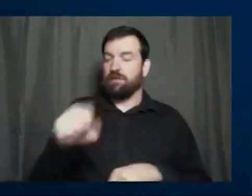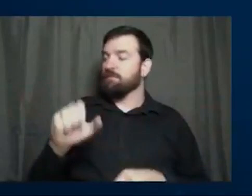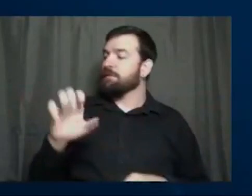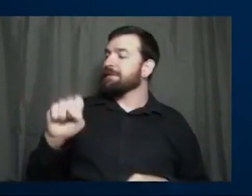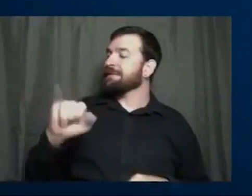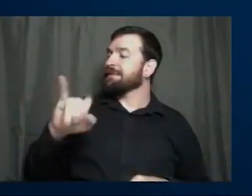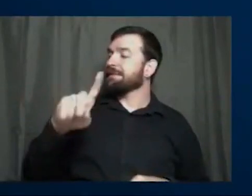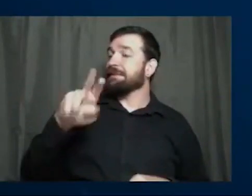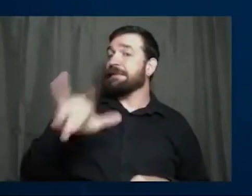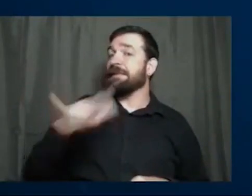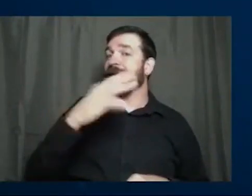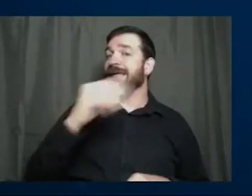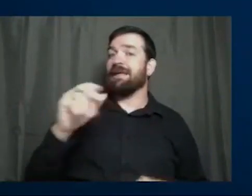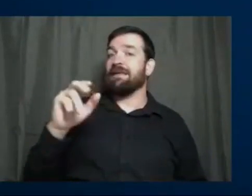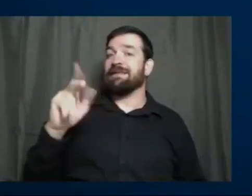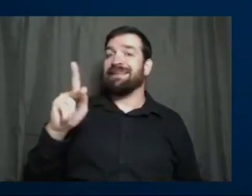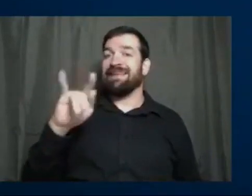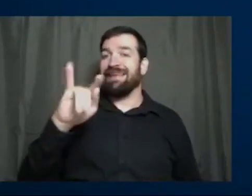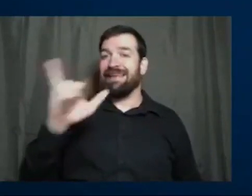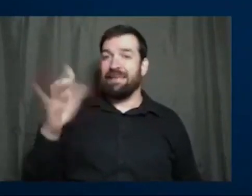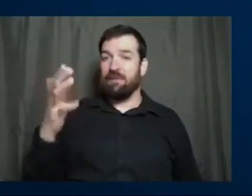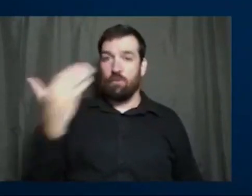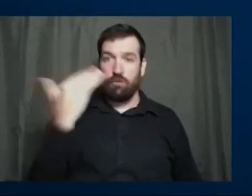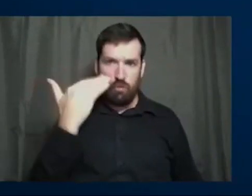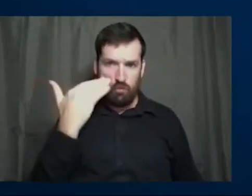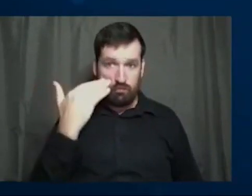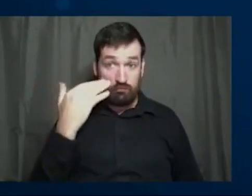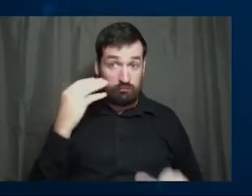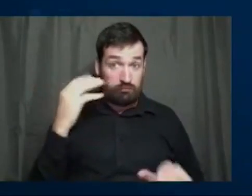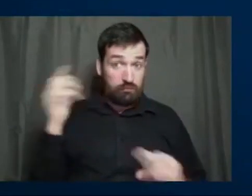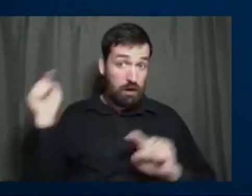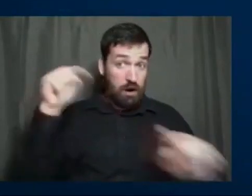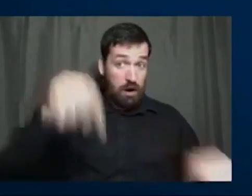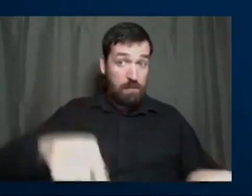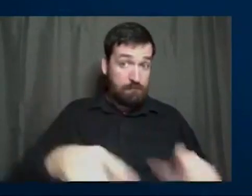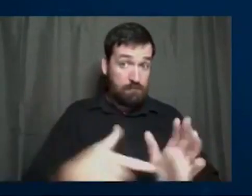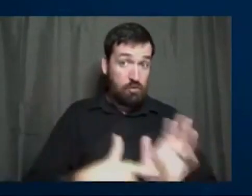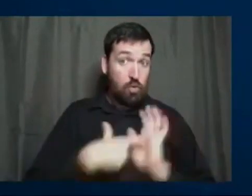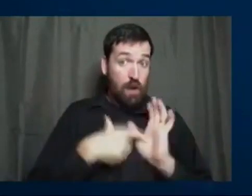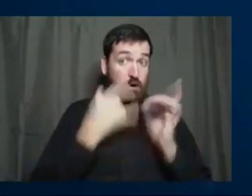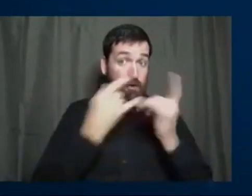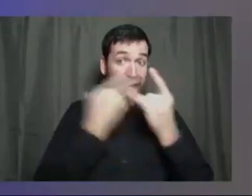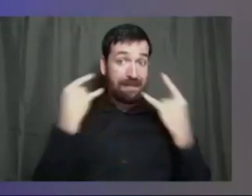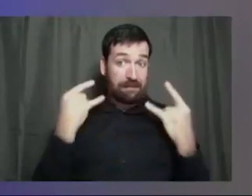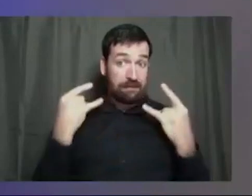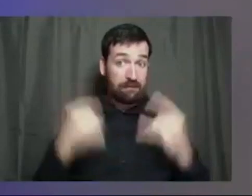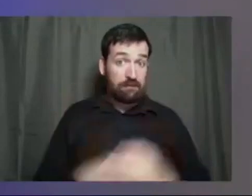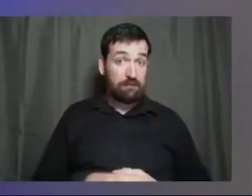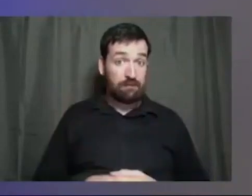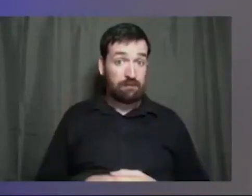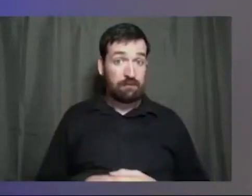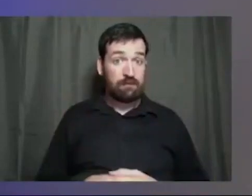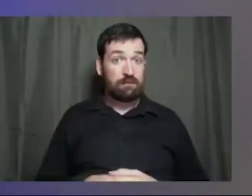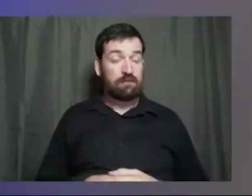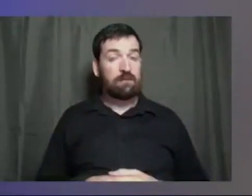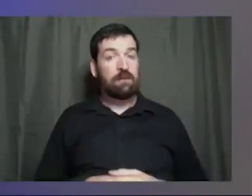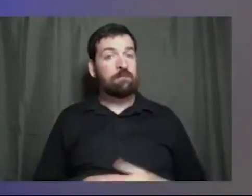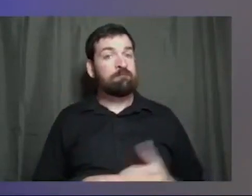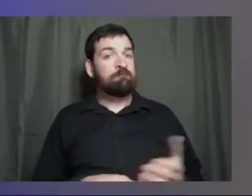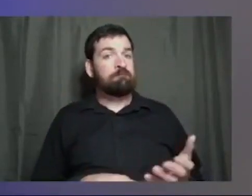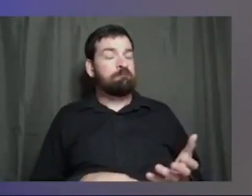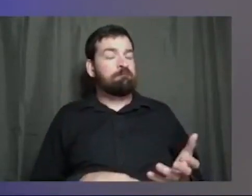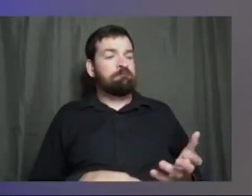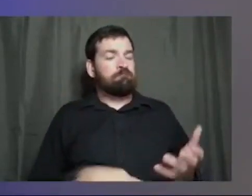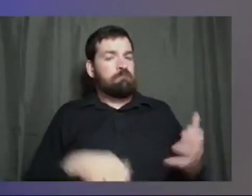the stadium, will I have to wear a mask? Will masks be mandated? I don't think they've released that